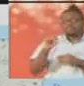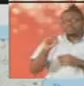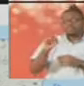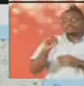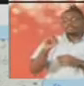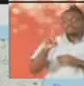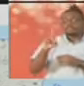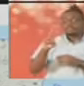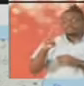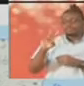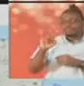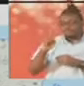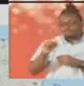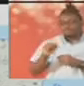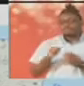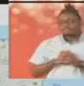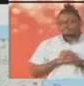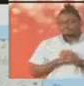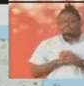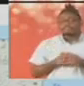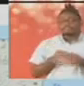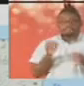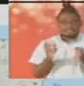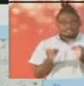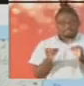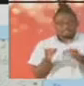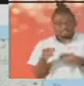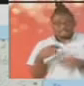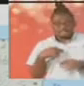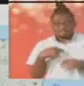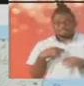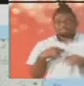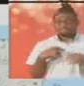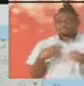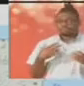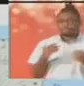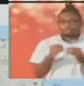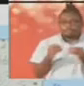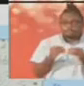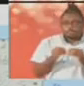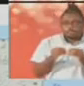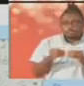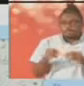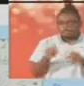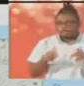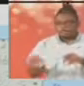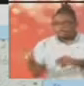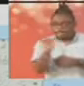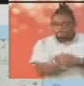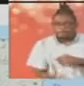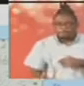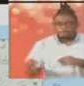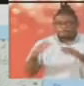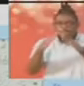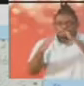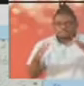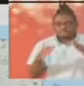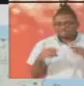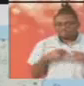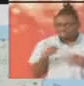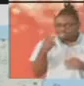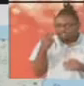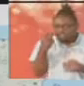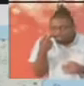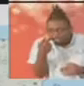the event that there were cases within the same home, the point would have been located on each other, so they would have been overlaid on each other, so you would not necessarily be